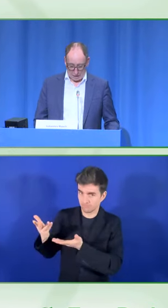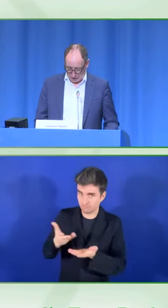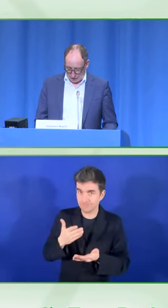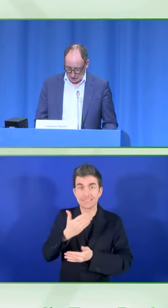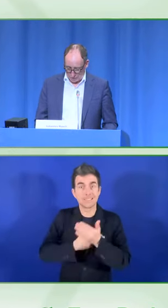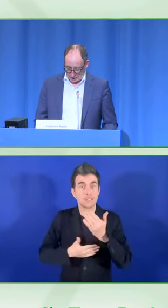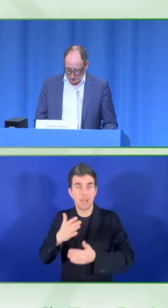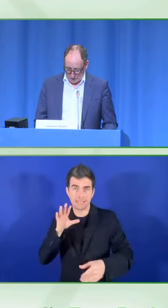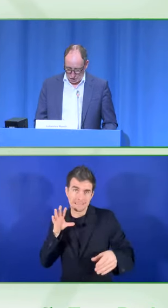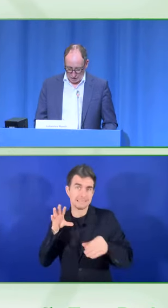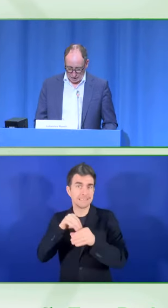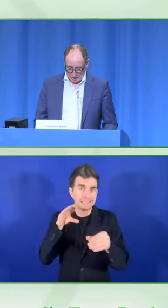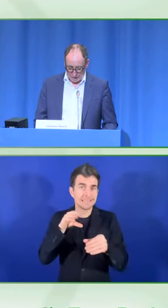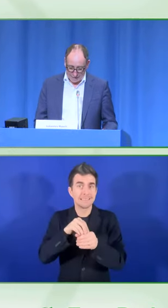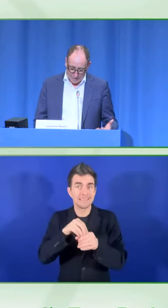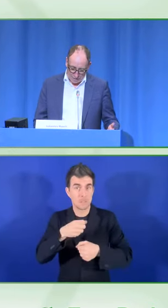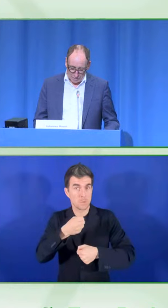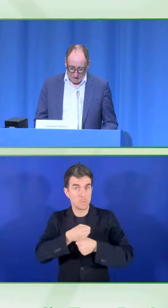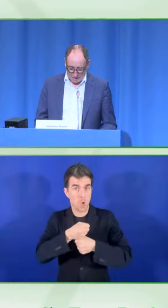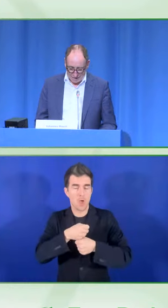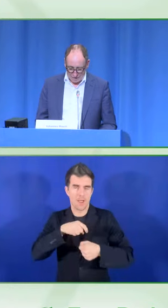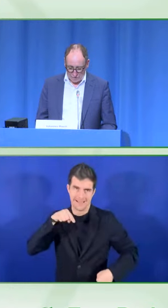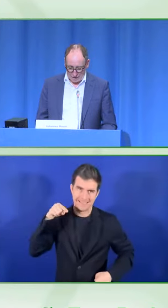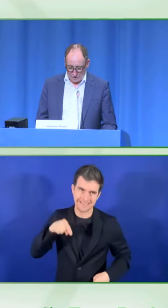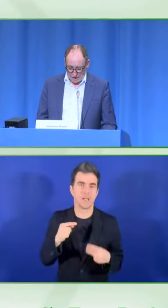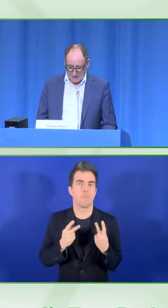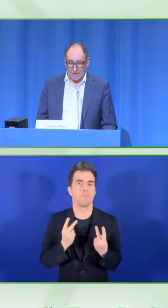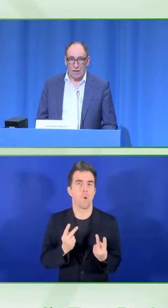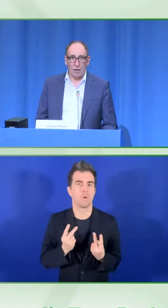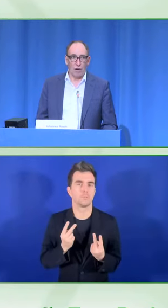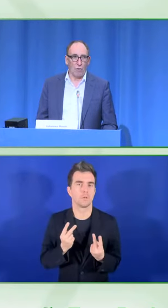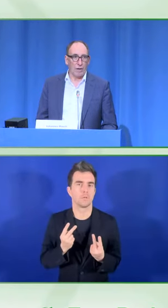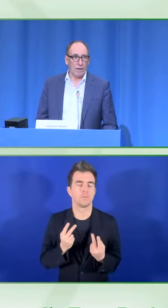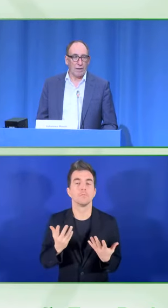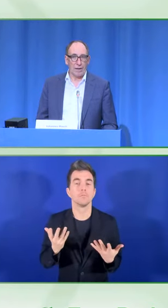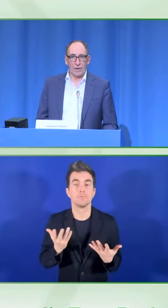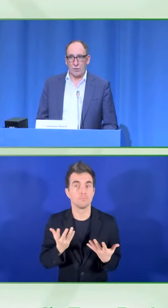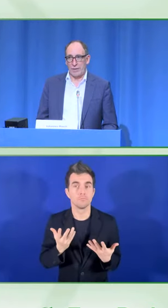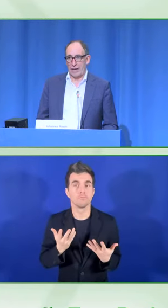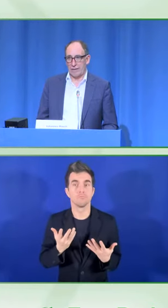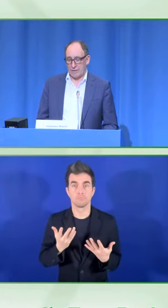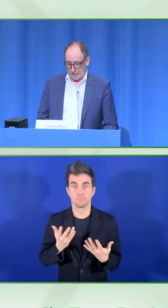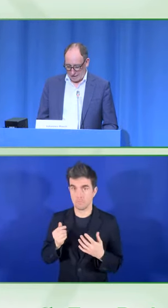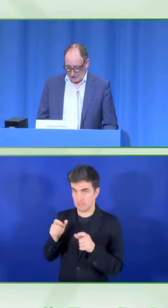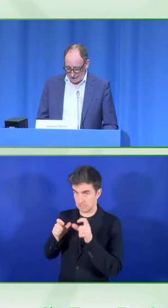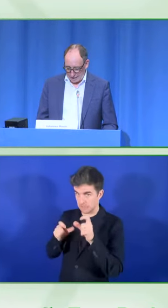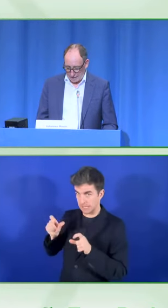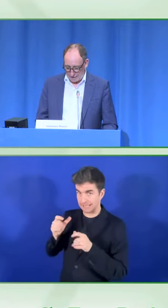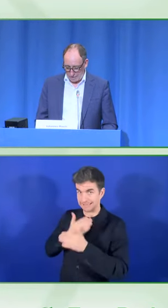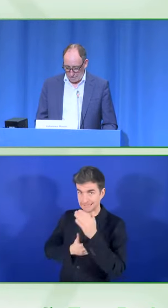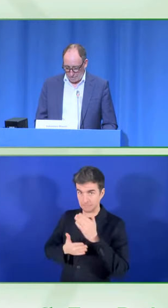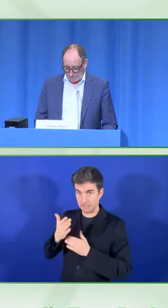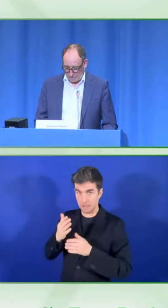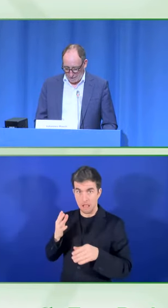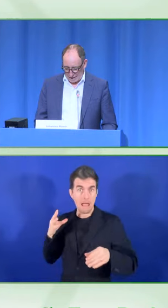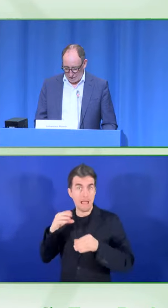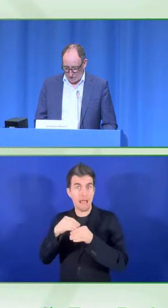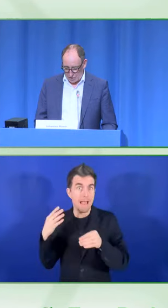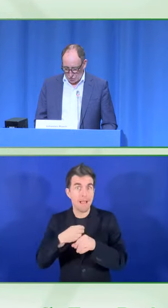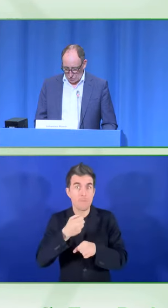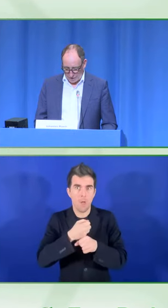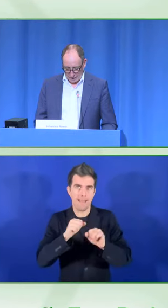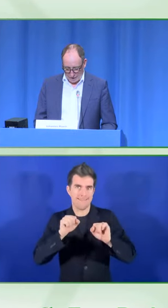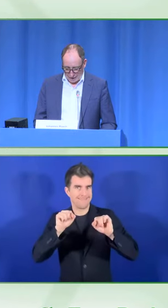social recognition. This year, my ministry will invest over 380